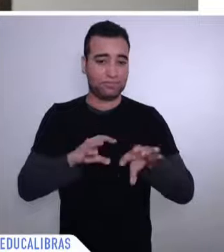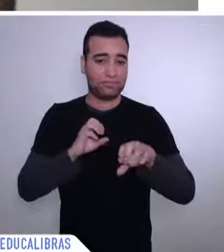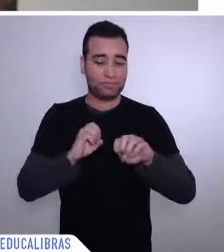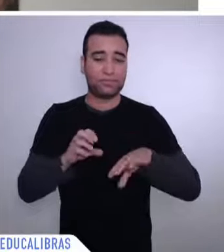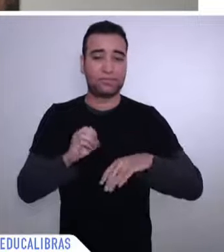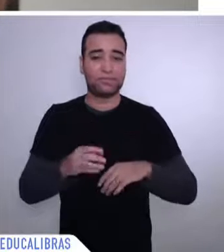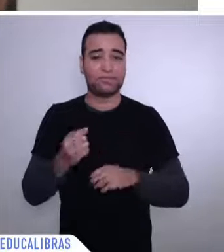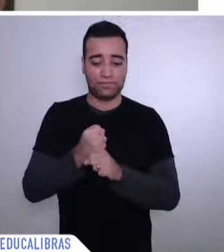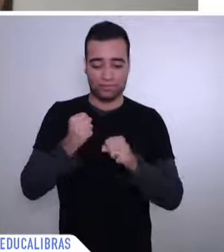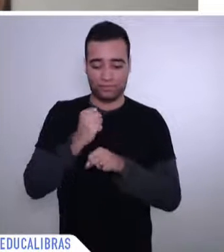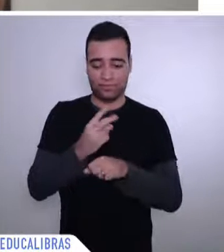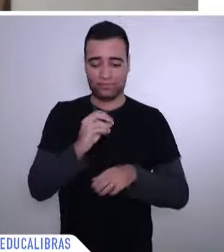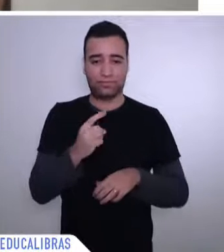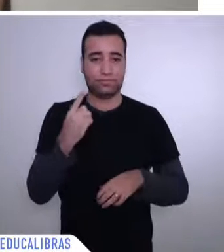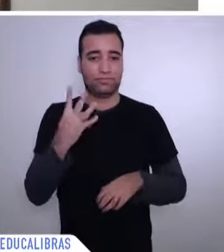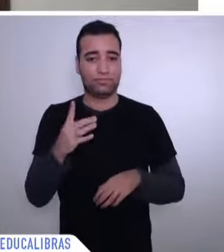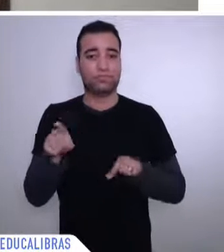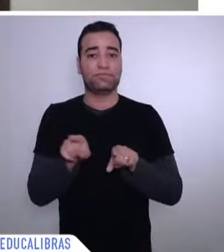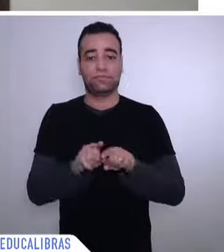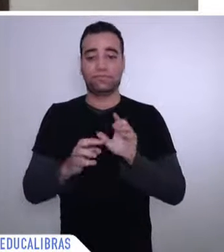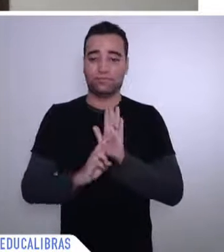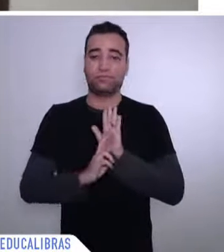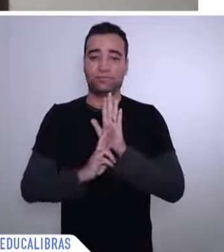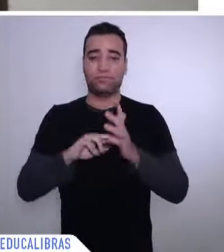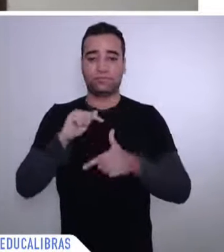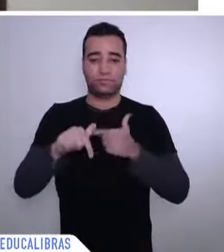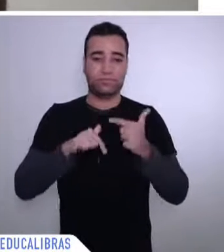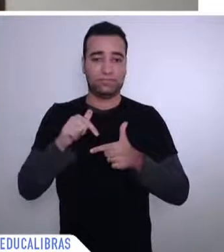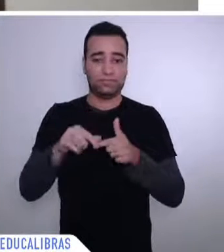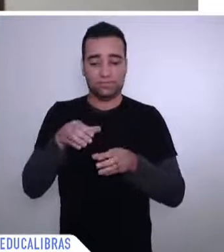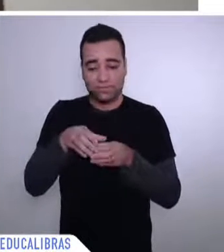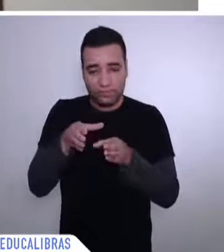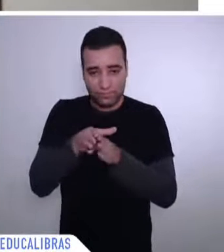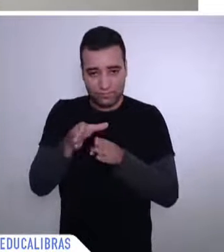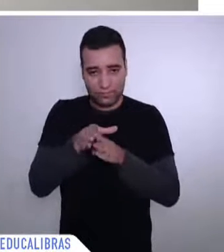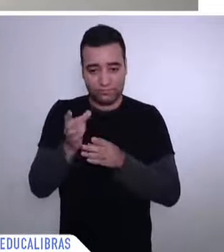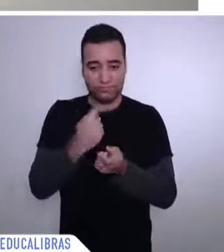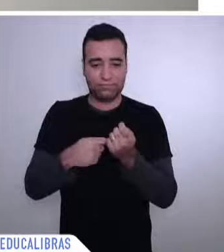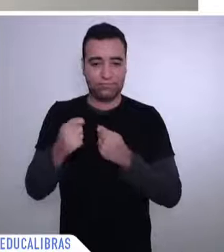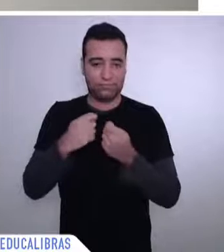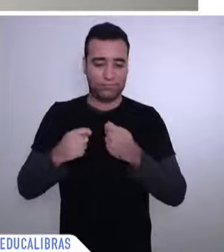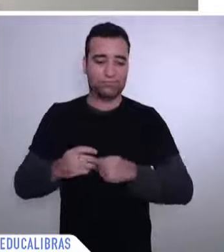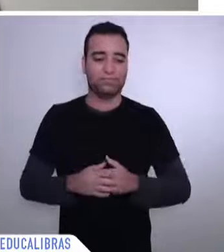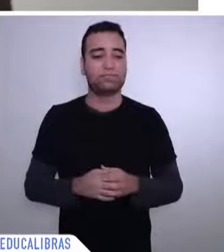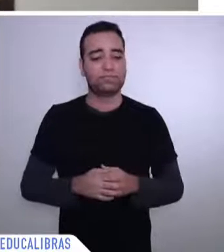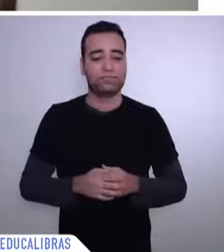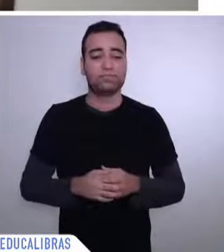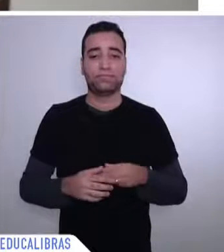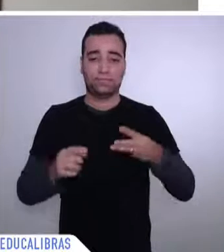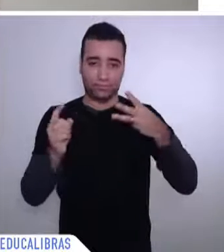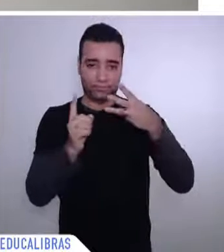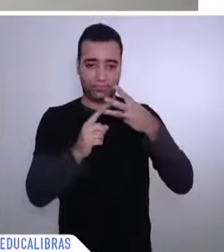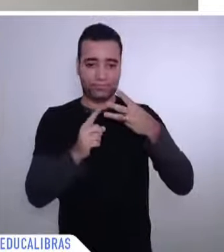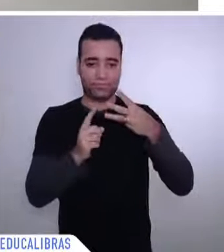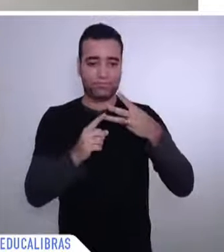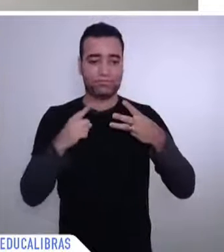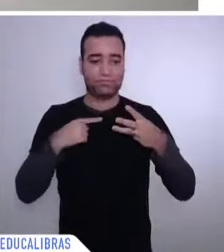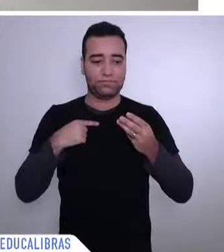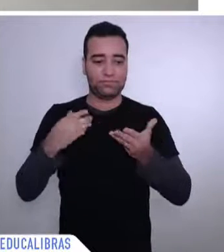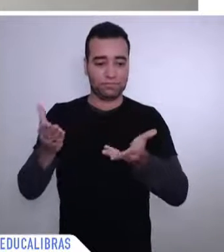directors and a teacher union at the Federal District between 89 and 95, and then 2001 and 2009.